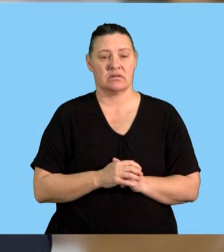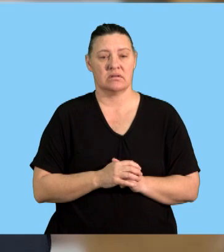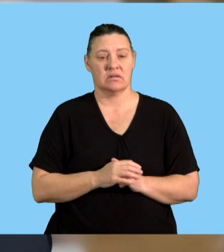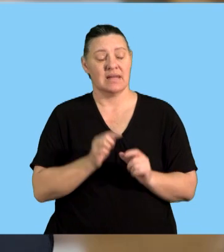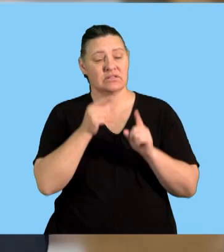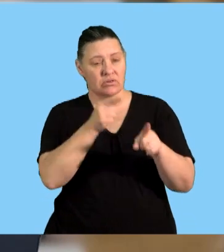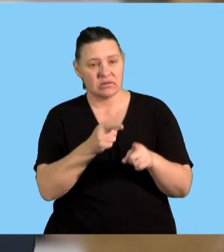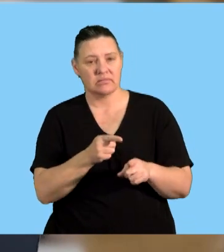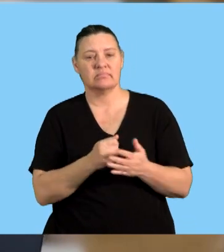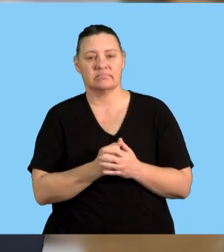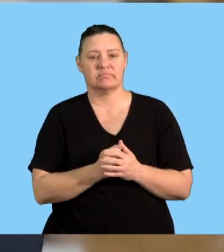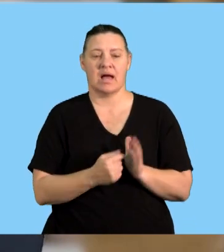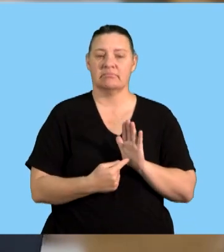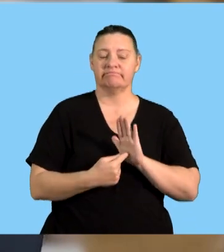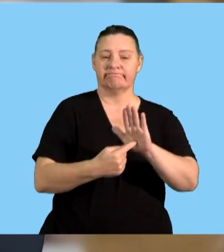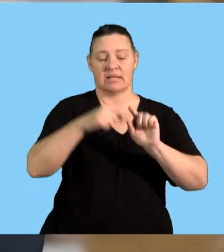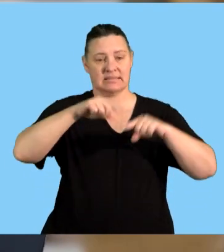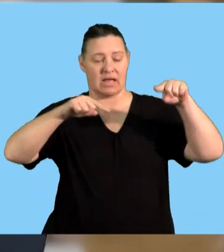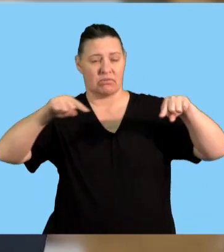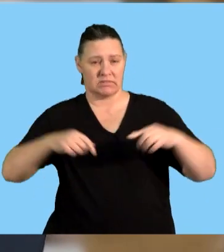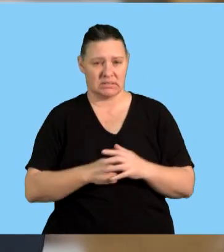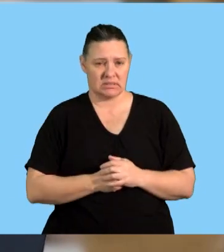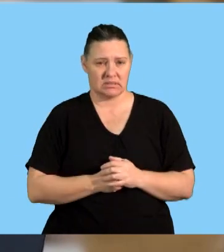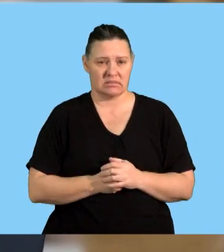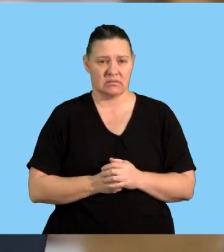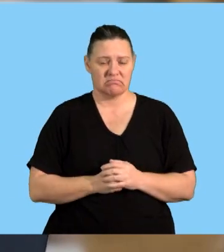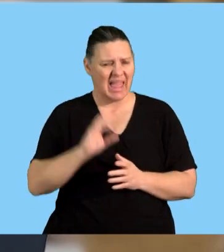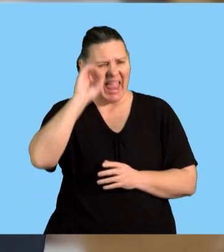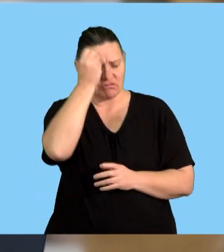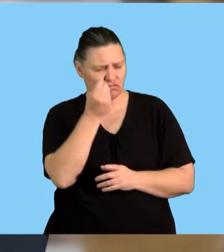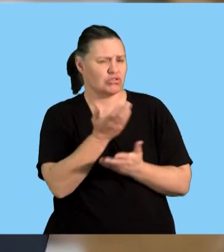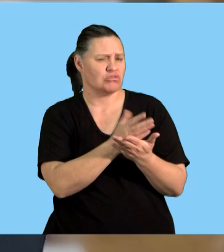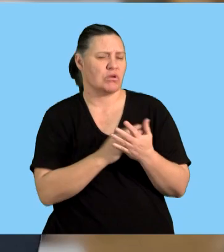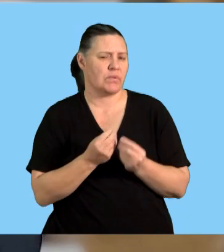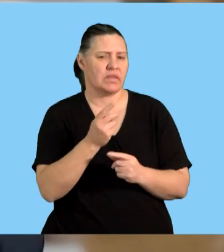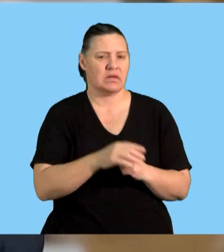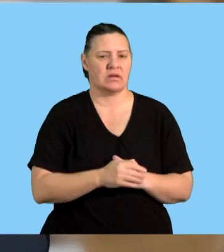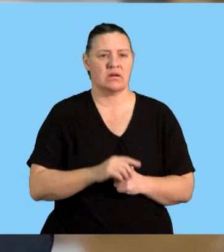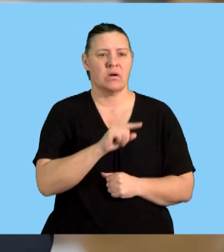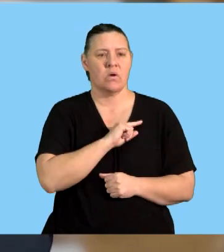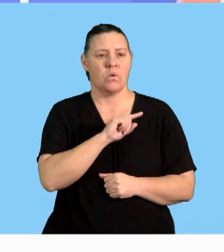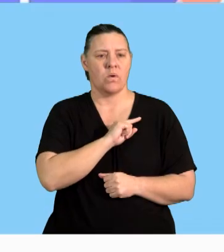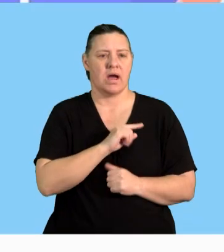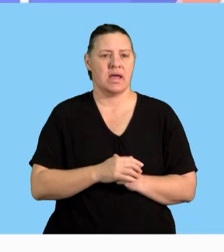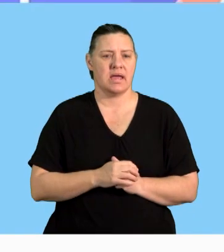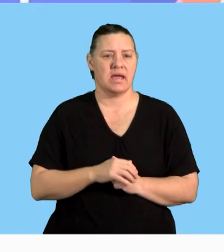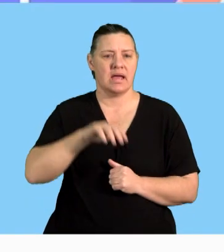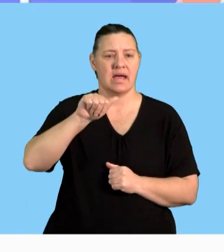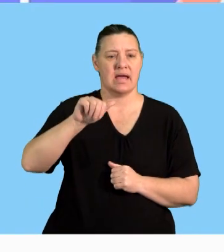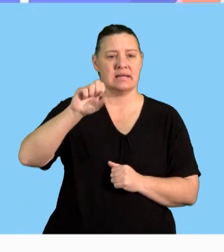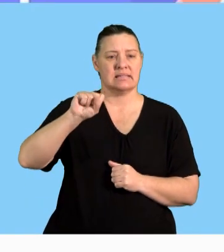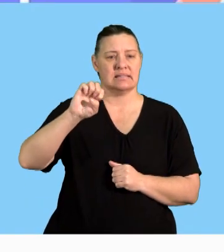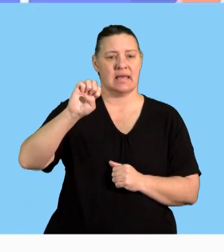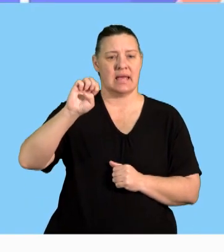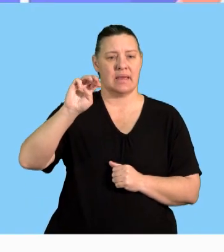and assembly diagrams. Now guys, let me share something interesting with you. So why are assembly instructions